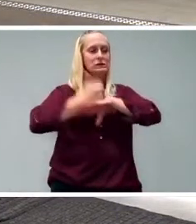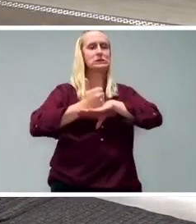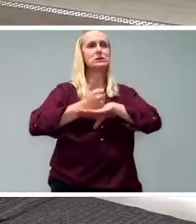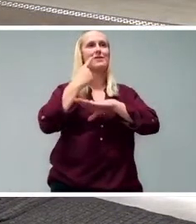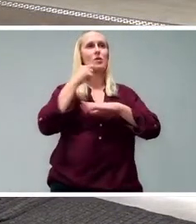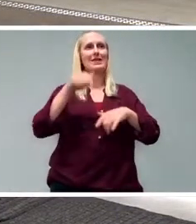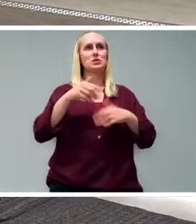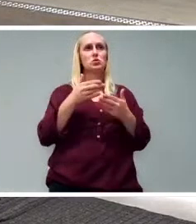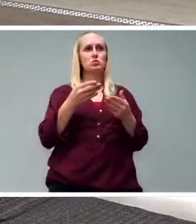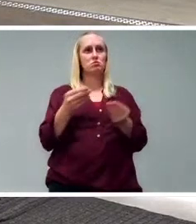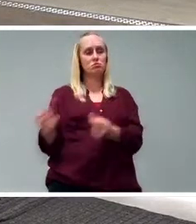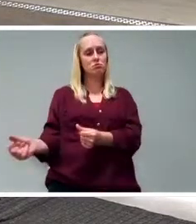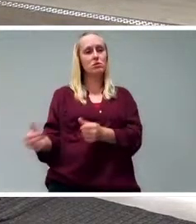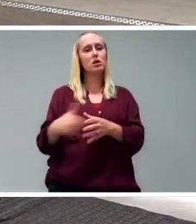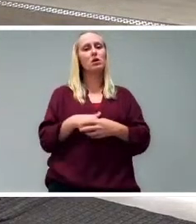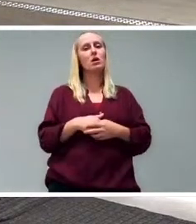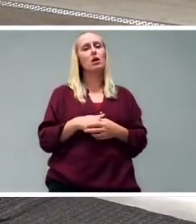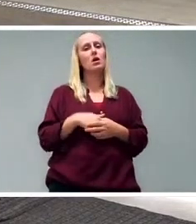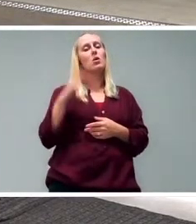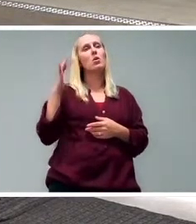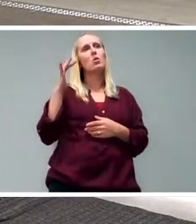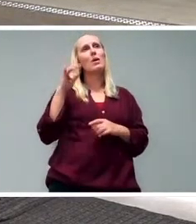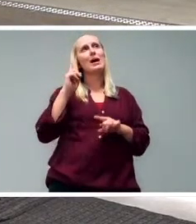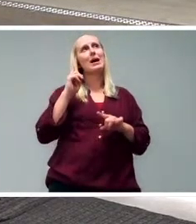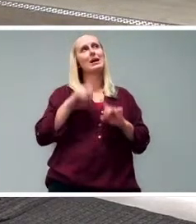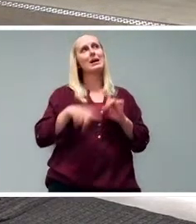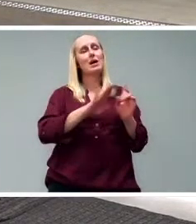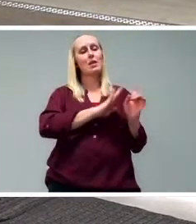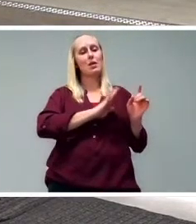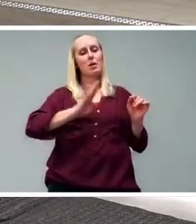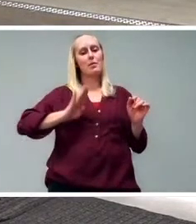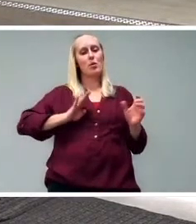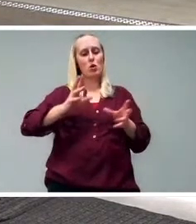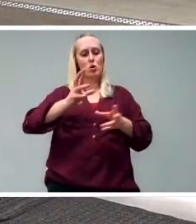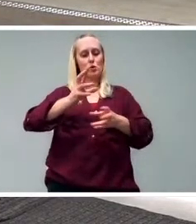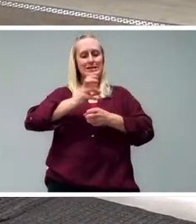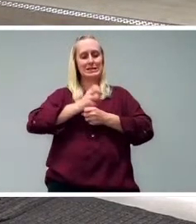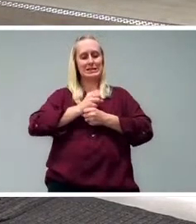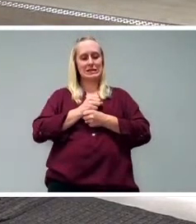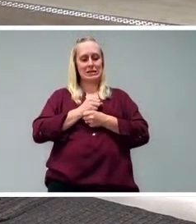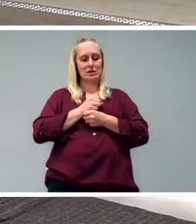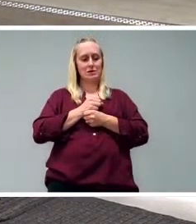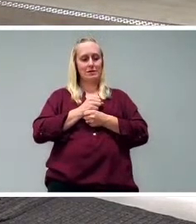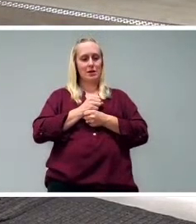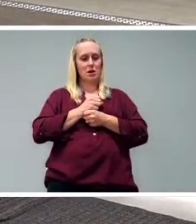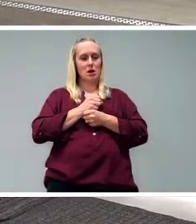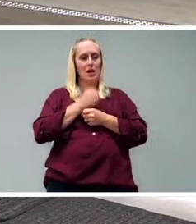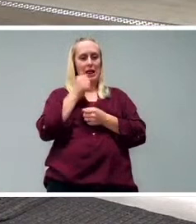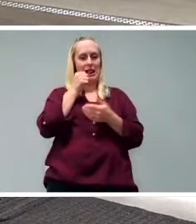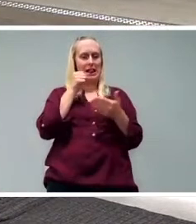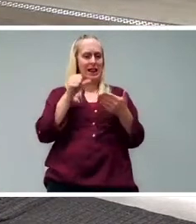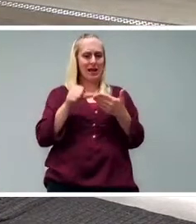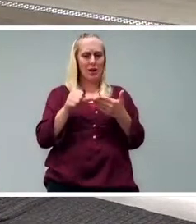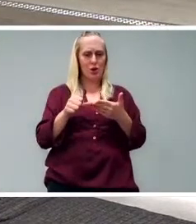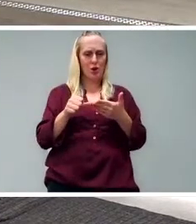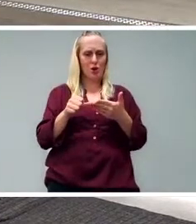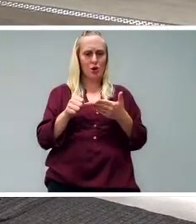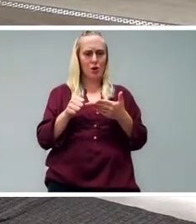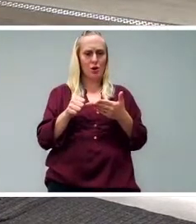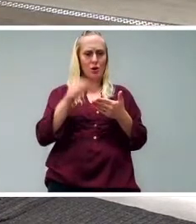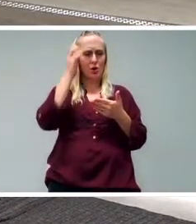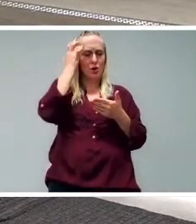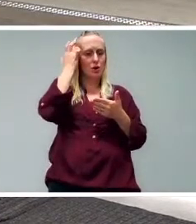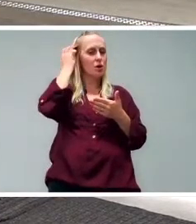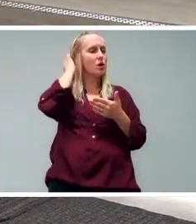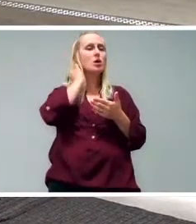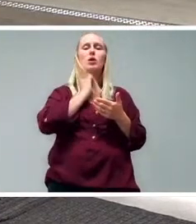but why can't the board receive a letter or a determination from DEQ